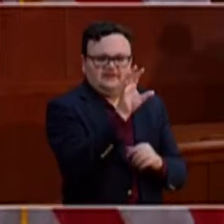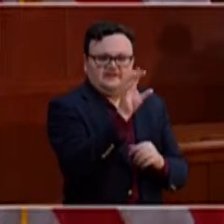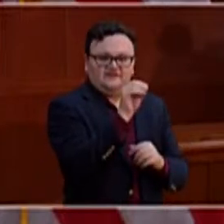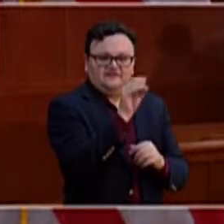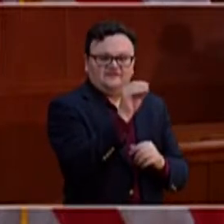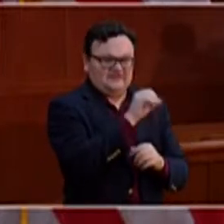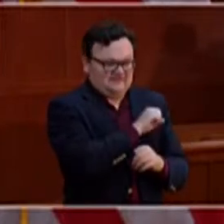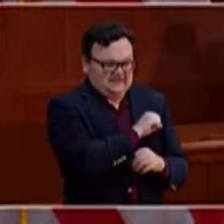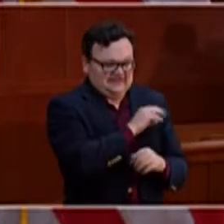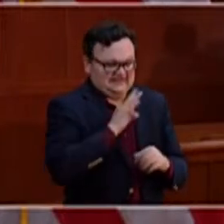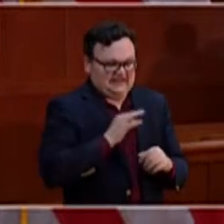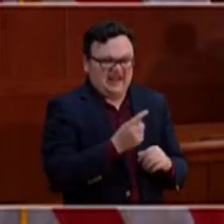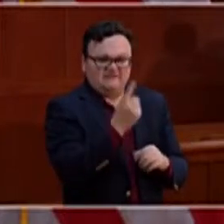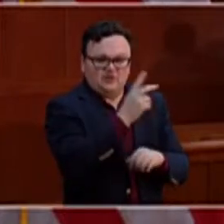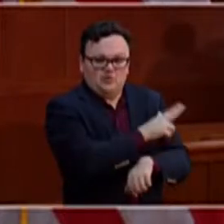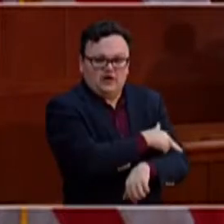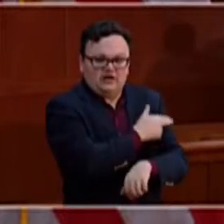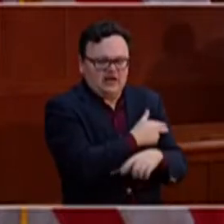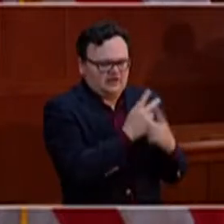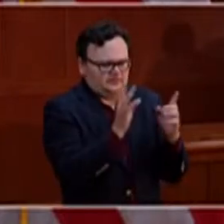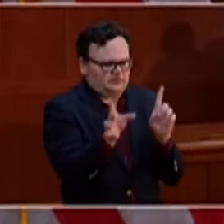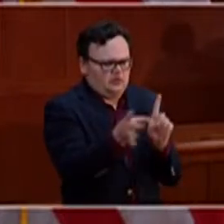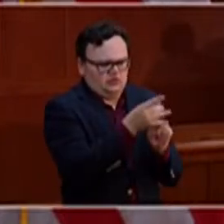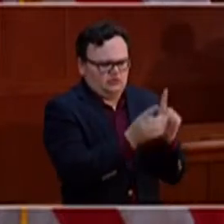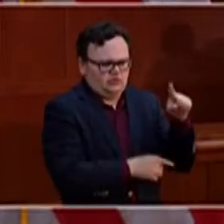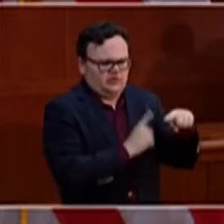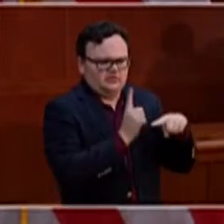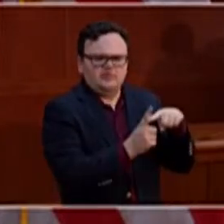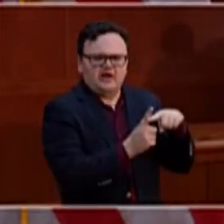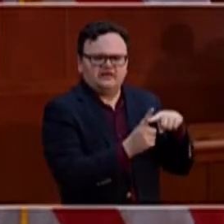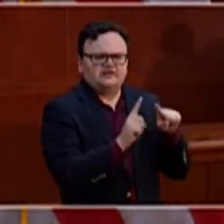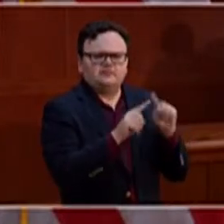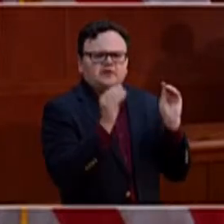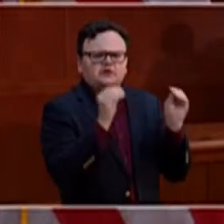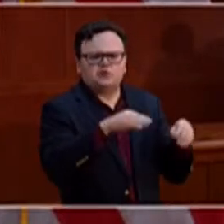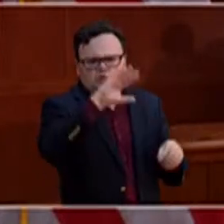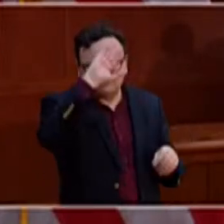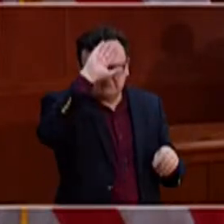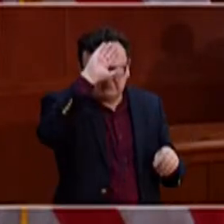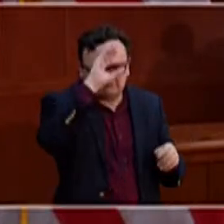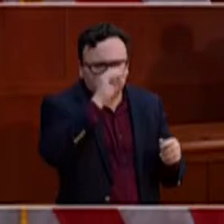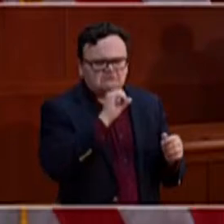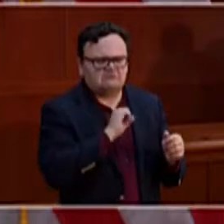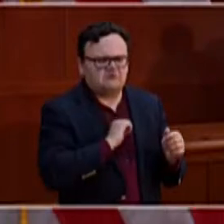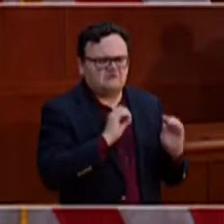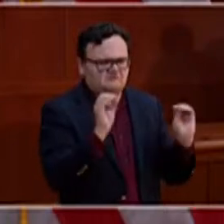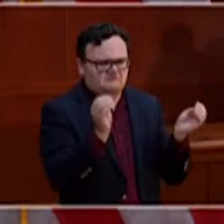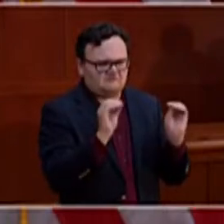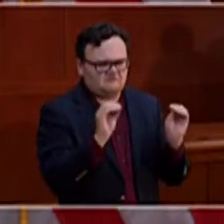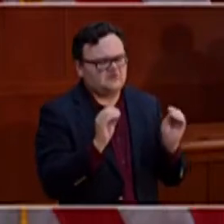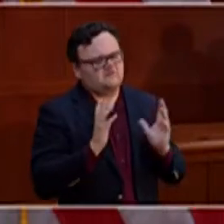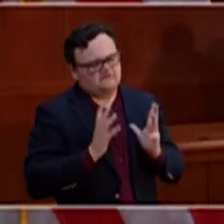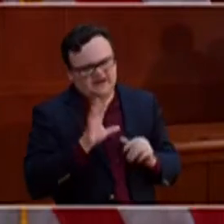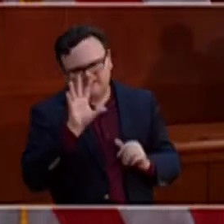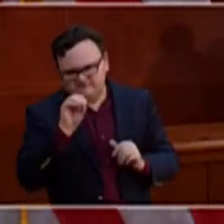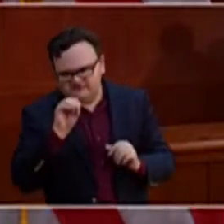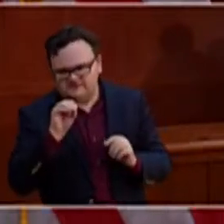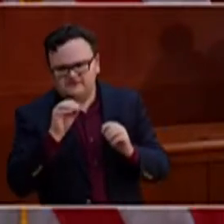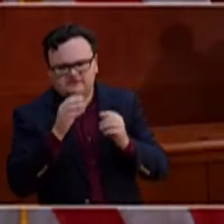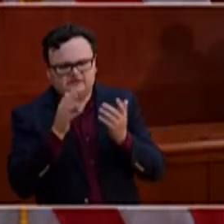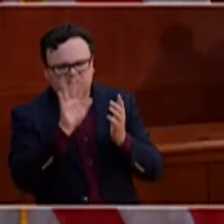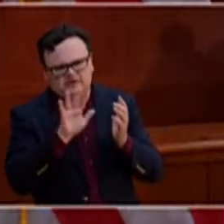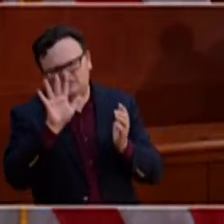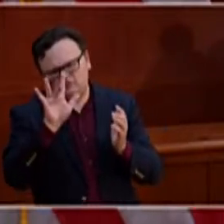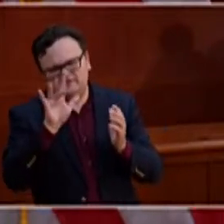25 nurses there to be able to care for the residents. Then you also have the situation where people that get hospitalized for other things are all